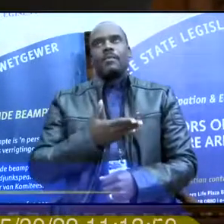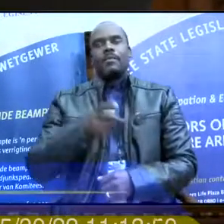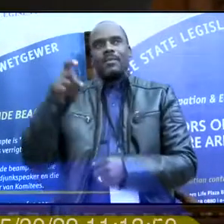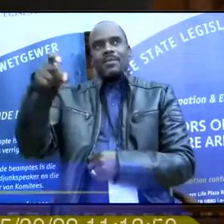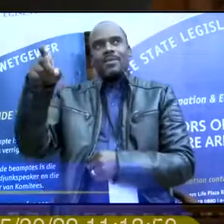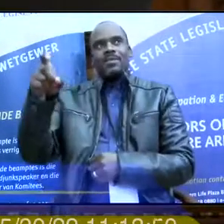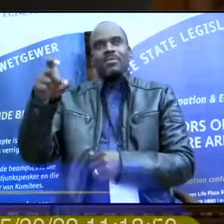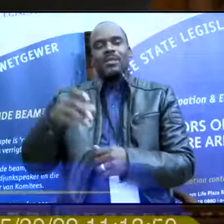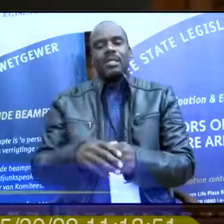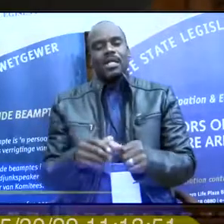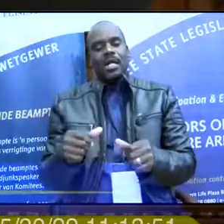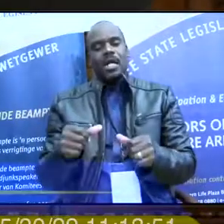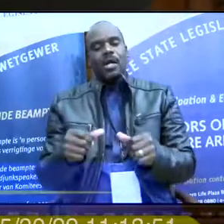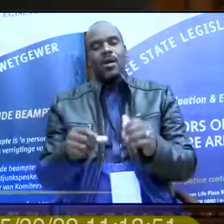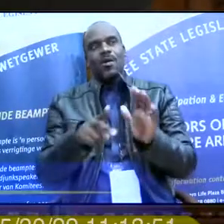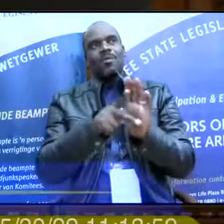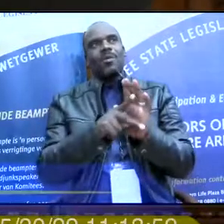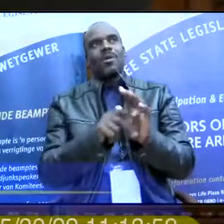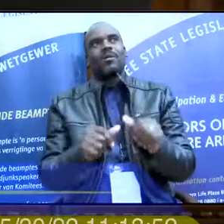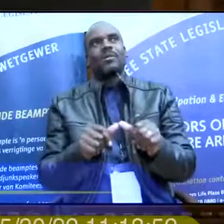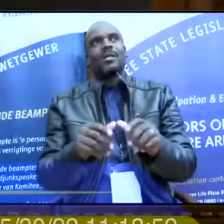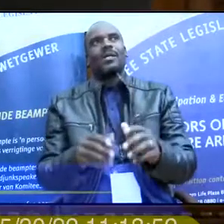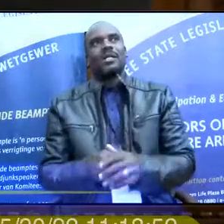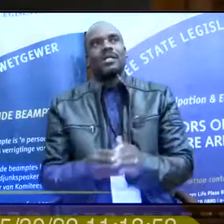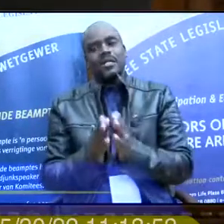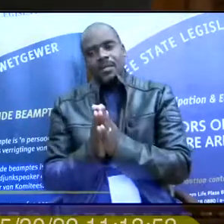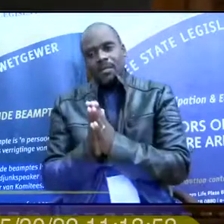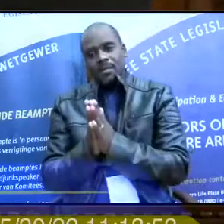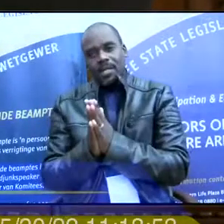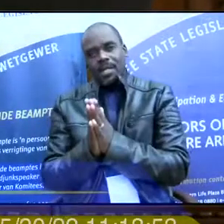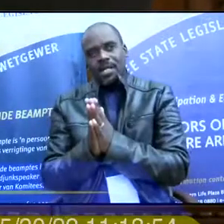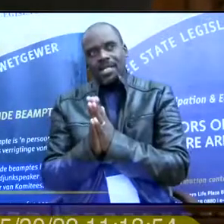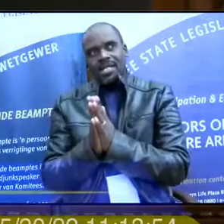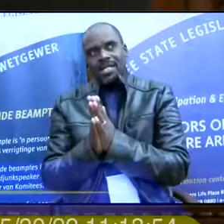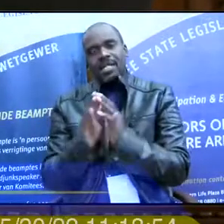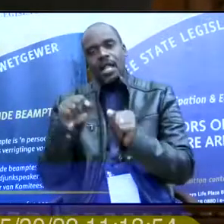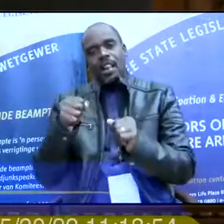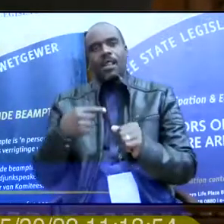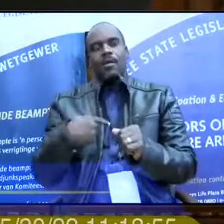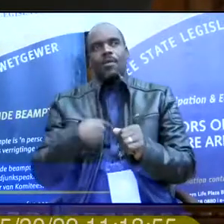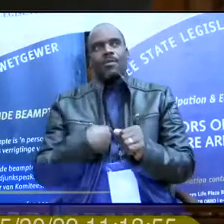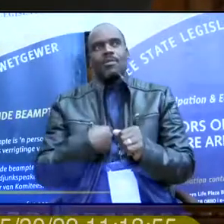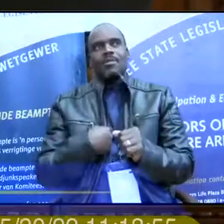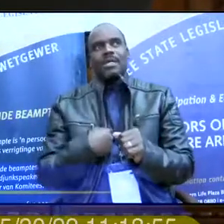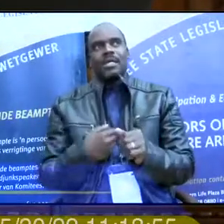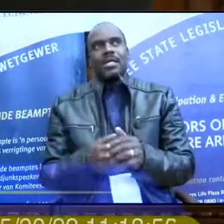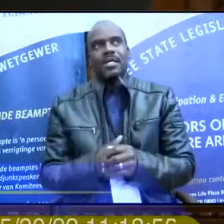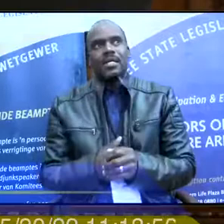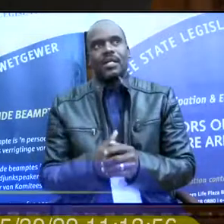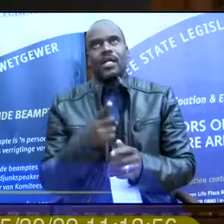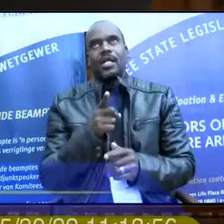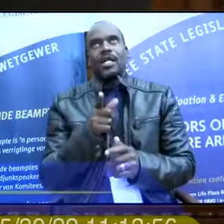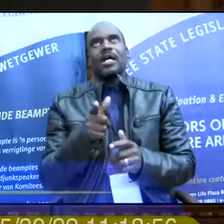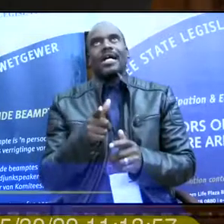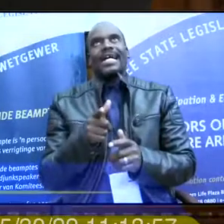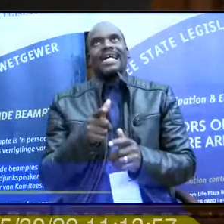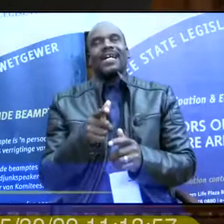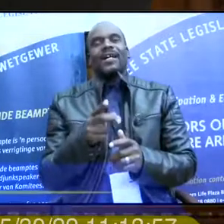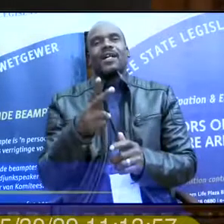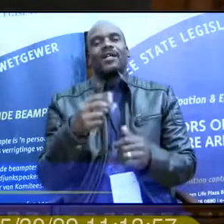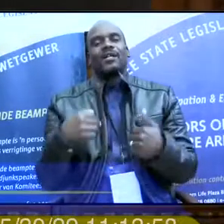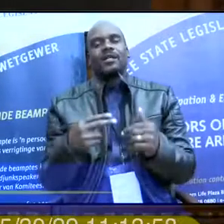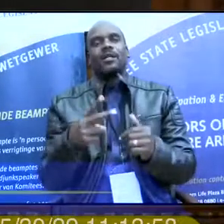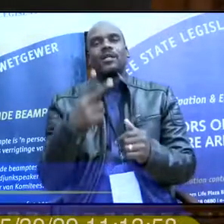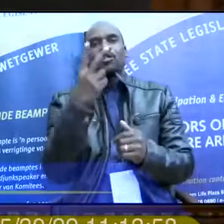director free state economy was already in recession in 2018 and 2019 and